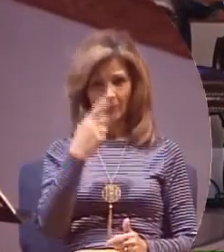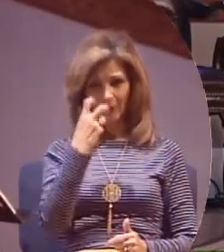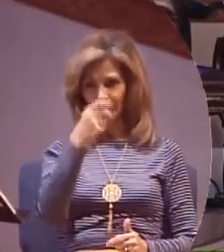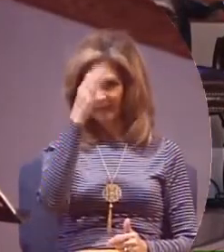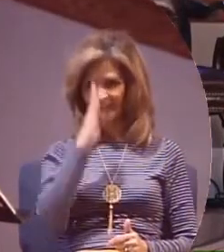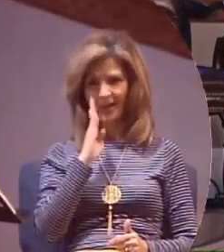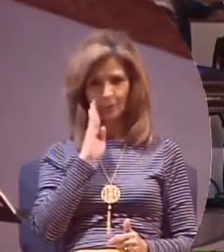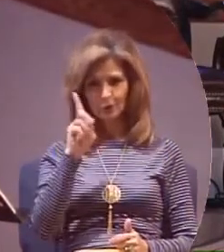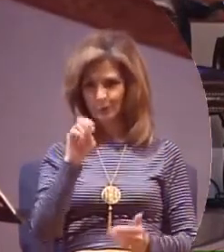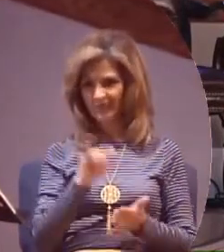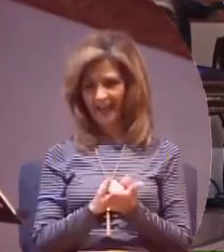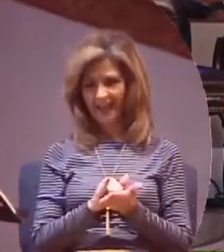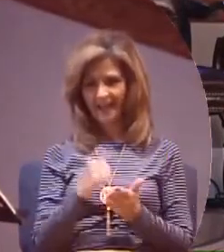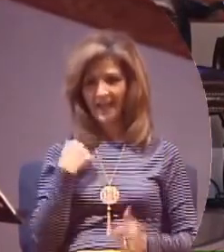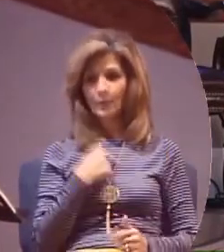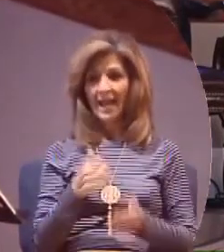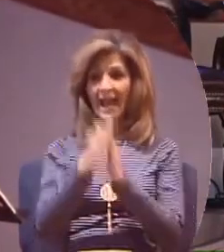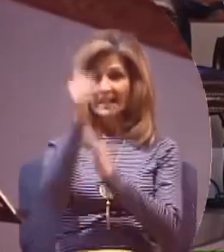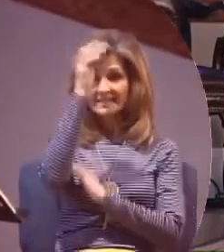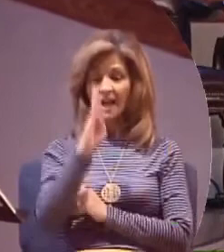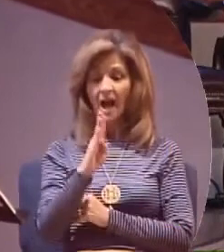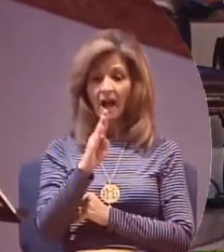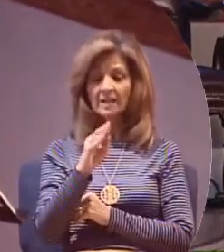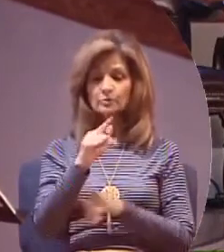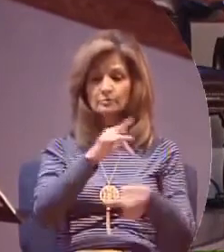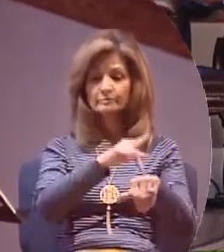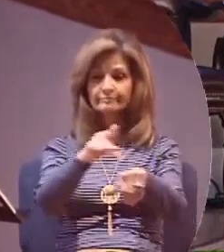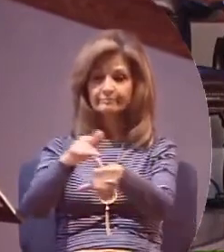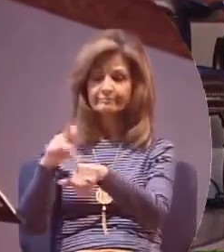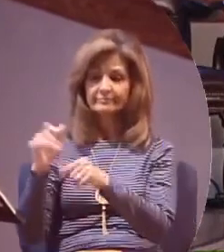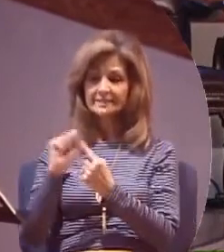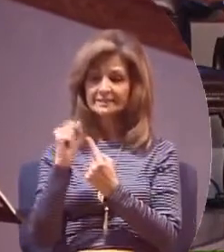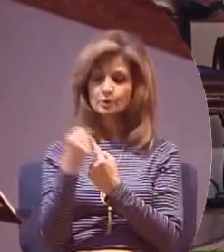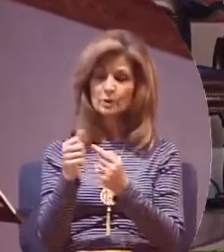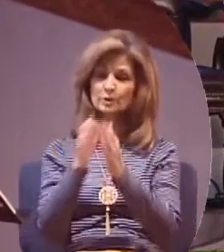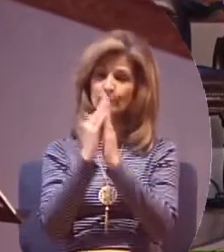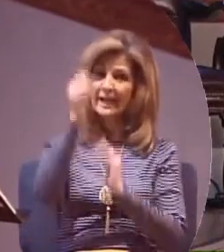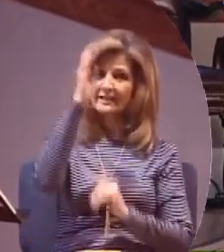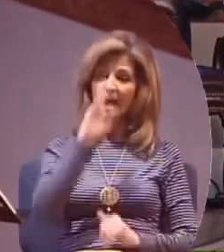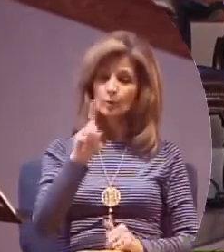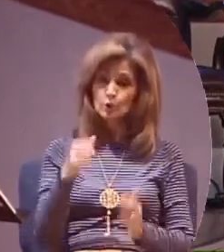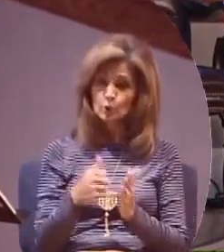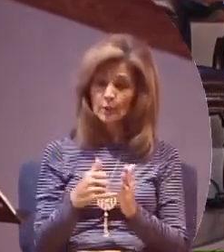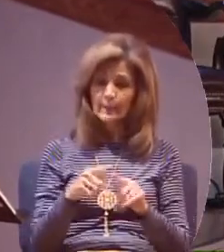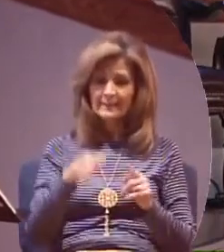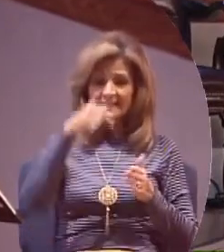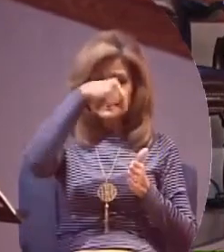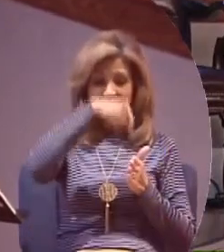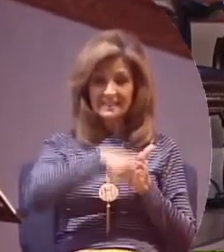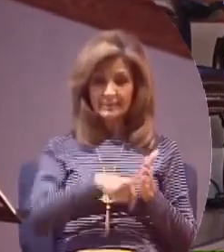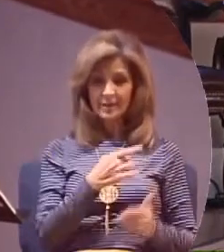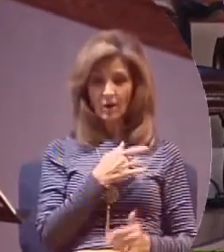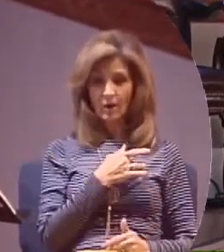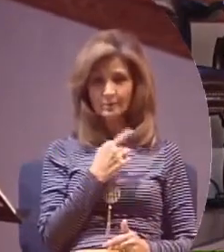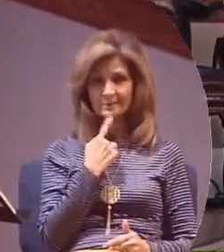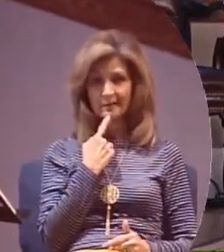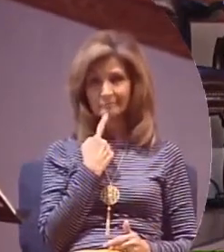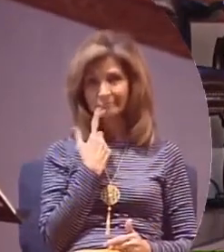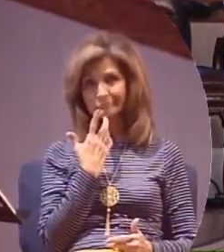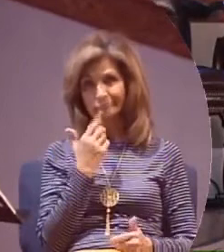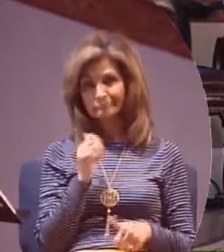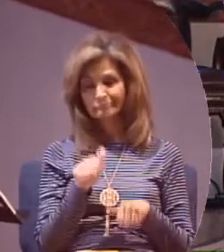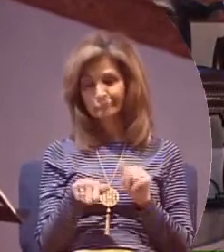them. We ask God to move in certain situations, and we pray that God will do it, but down deep on the inside, we